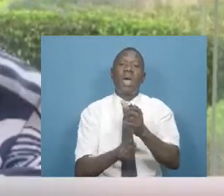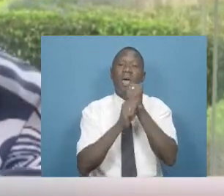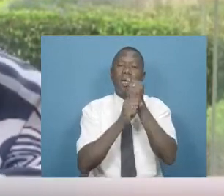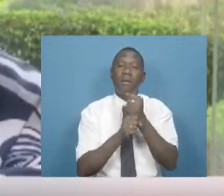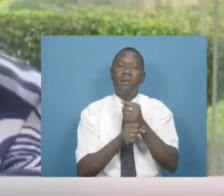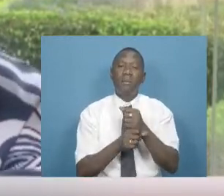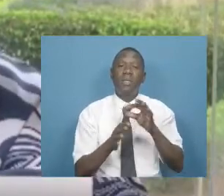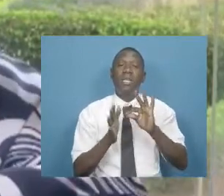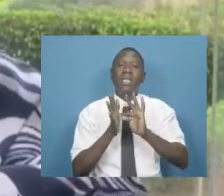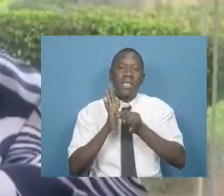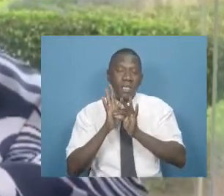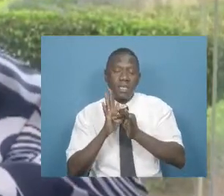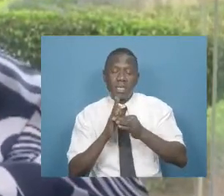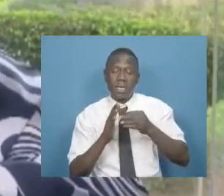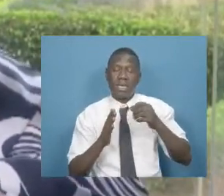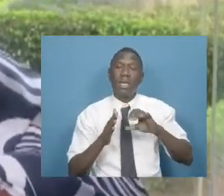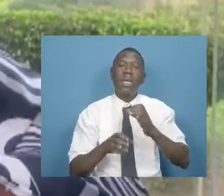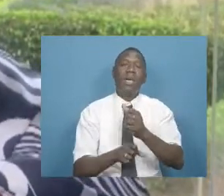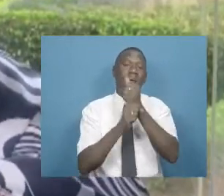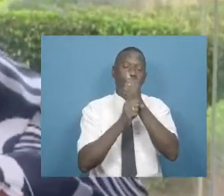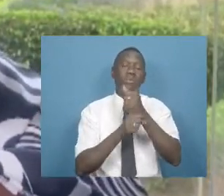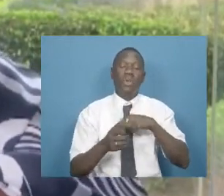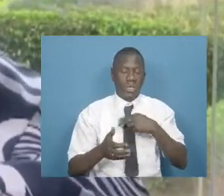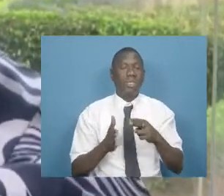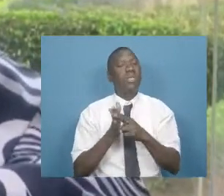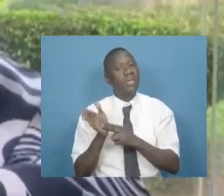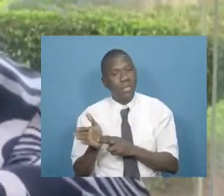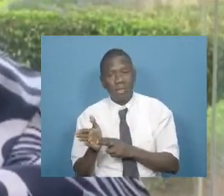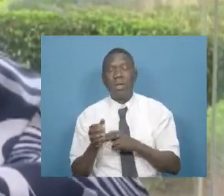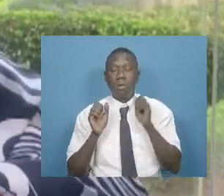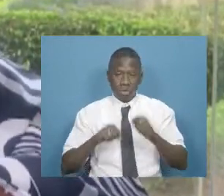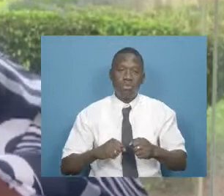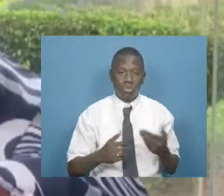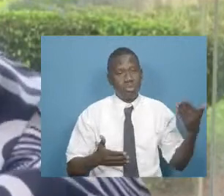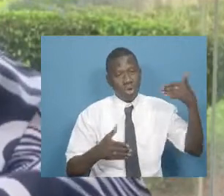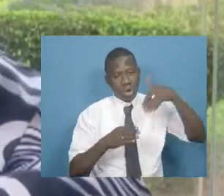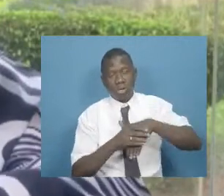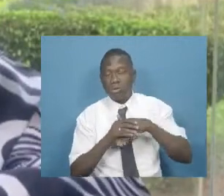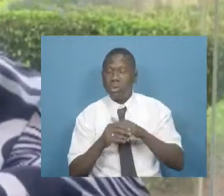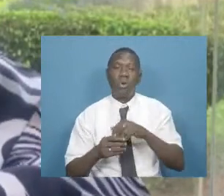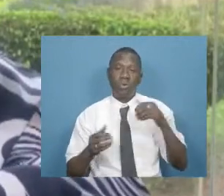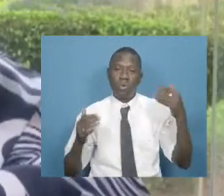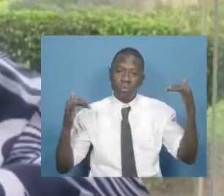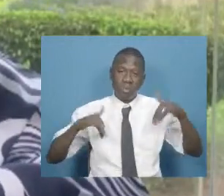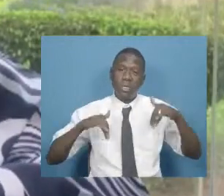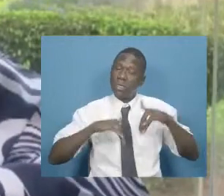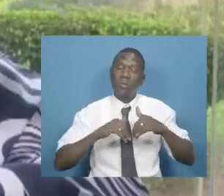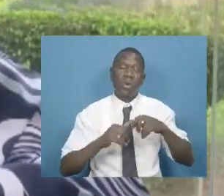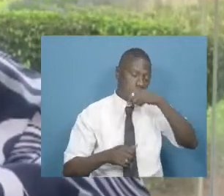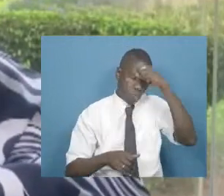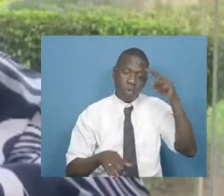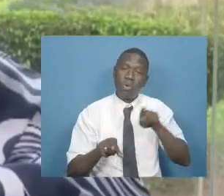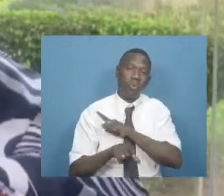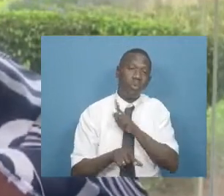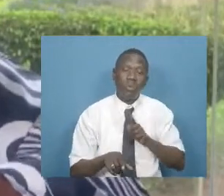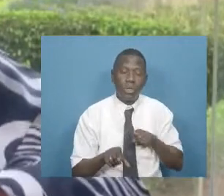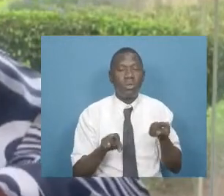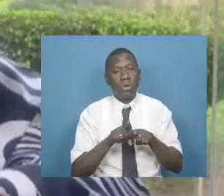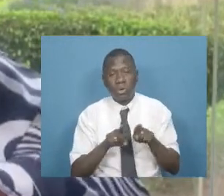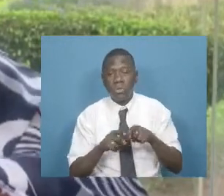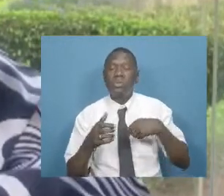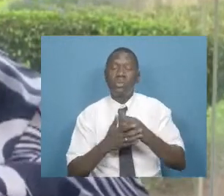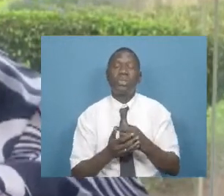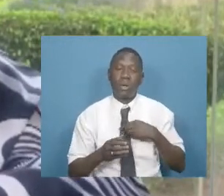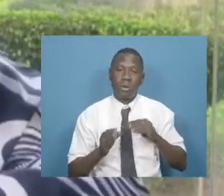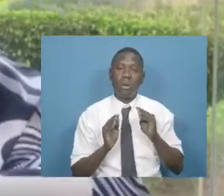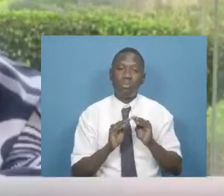assistance where it is needed, and they will be able to attend our sessions, work with us in terms of promoting